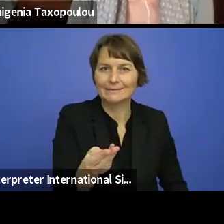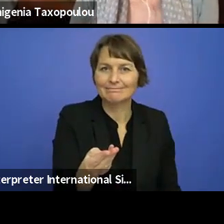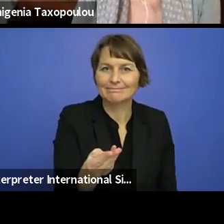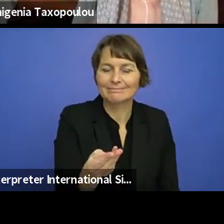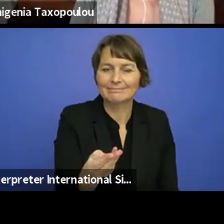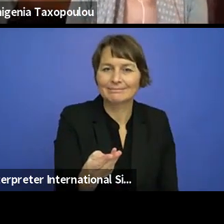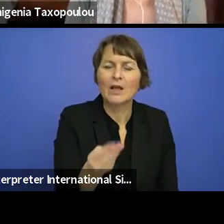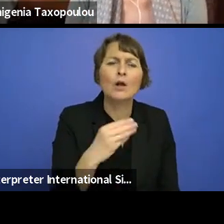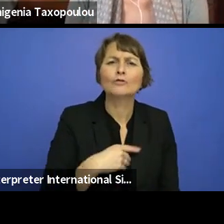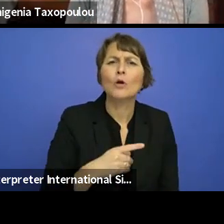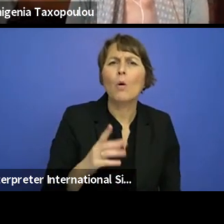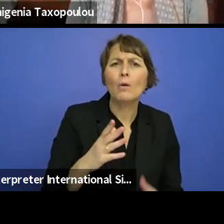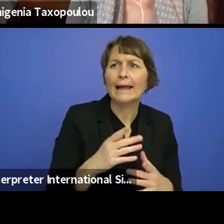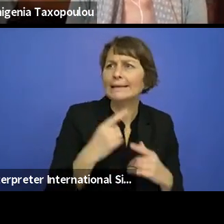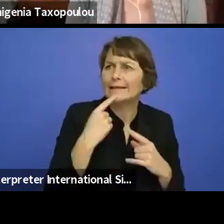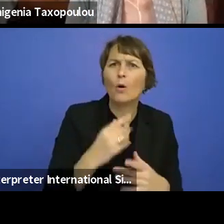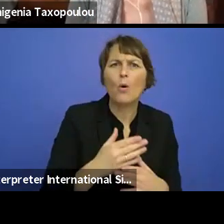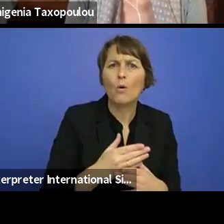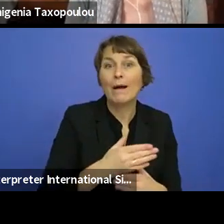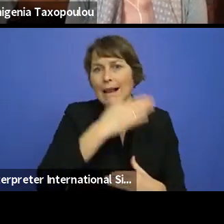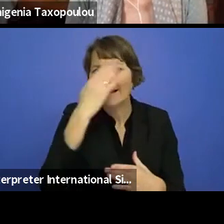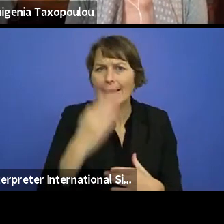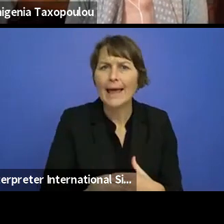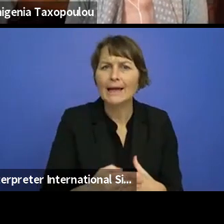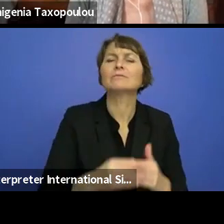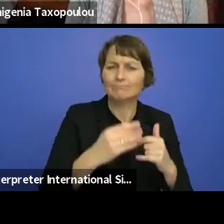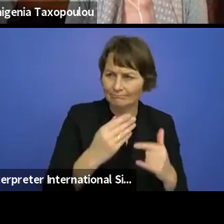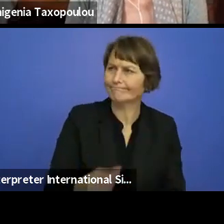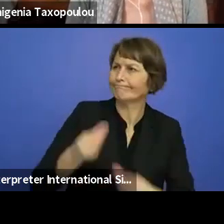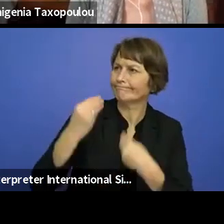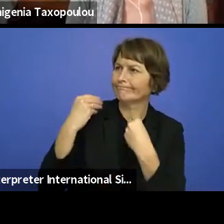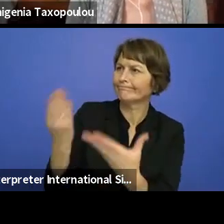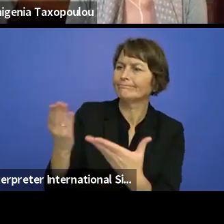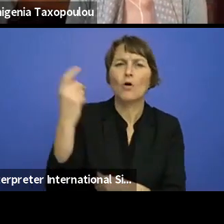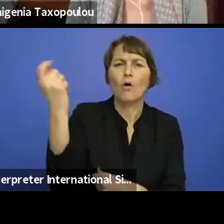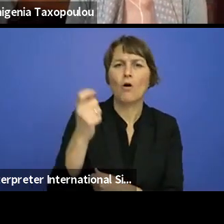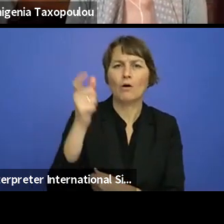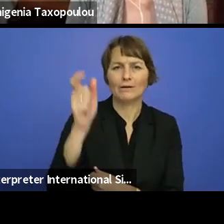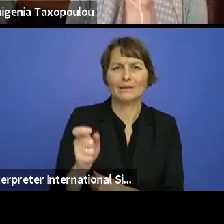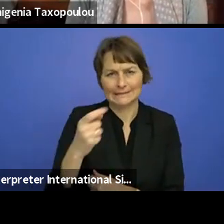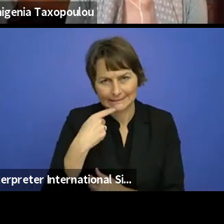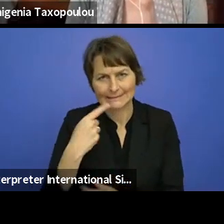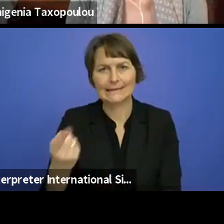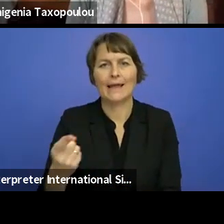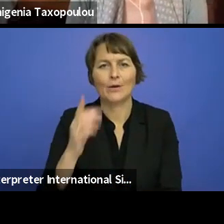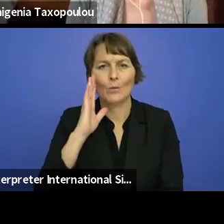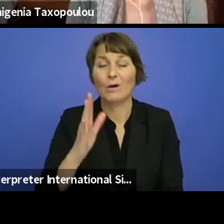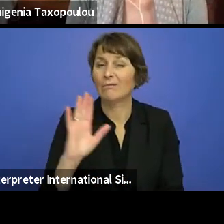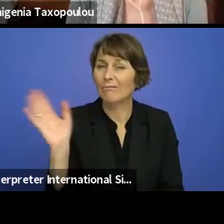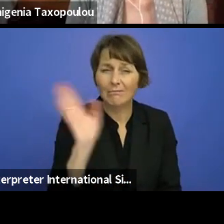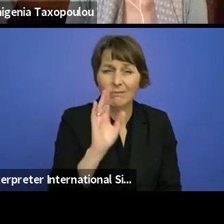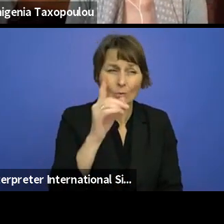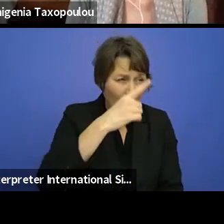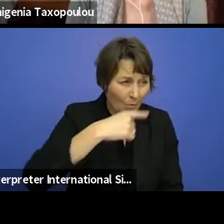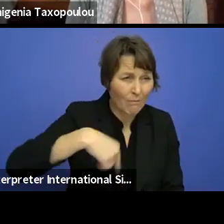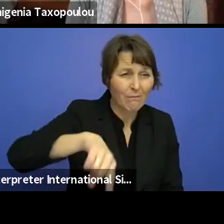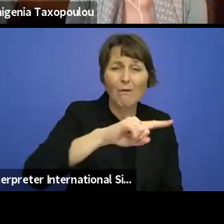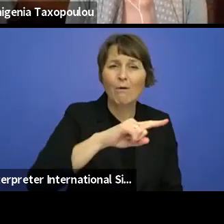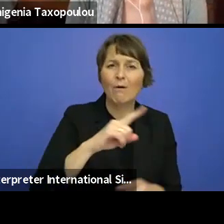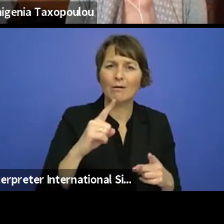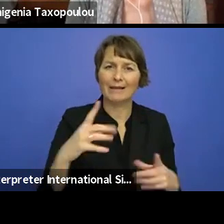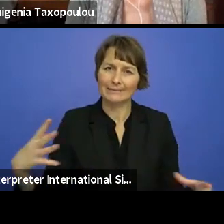the final word to the artist. We as well are just part of the of the whole transition, and we